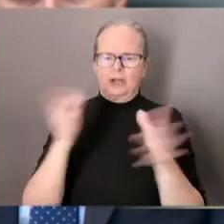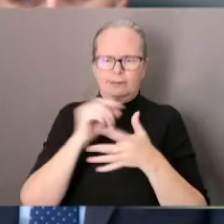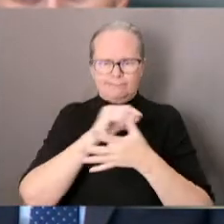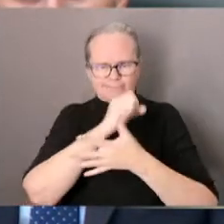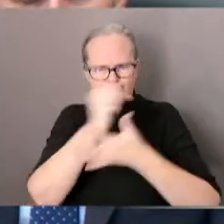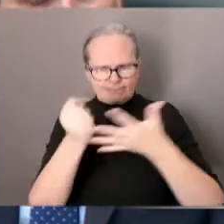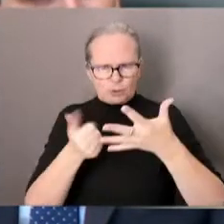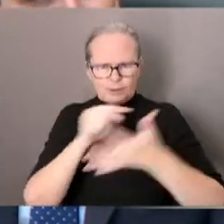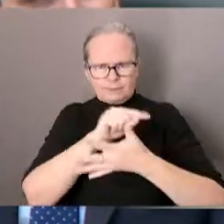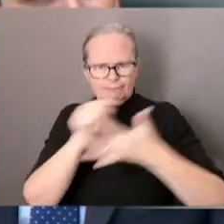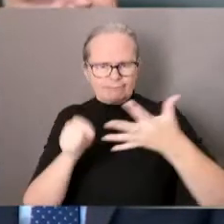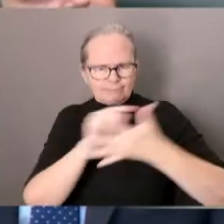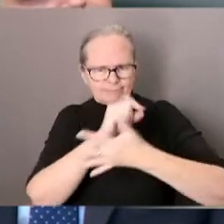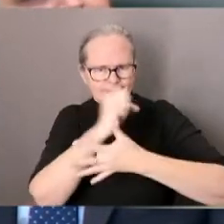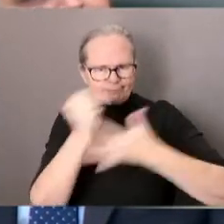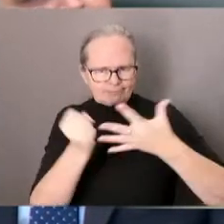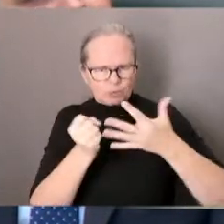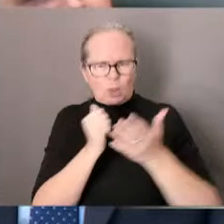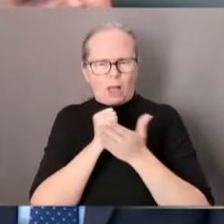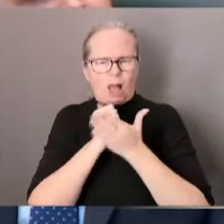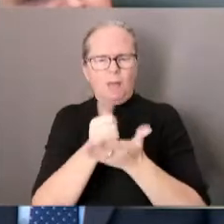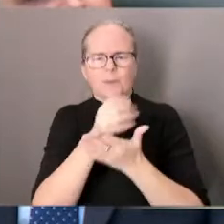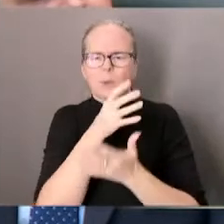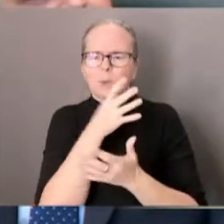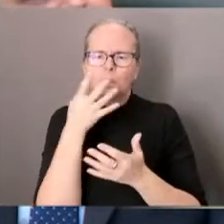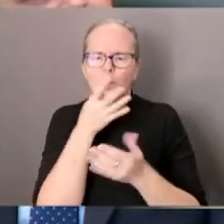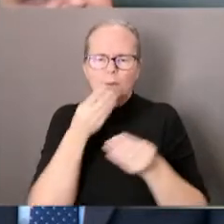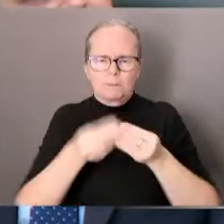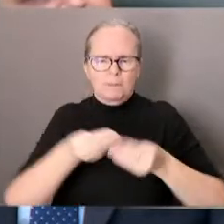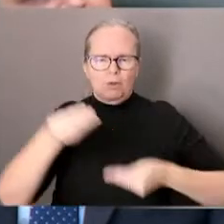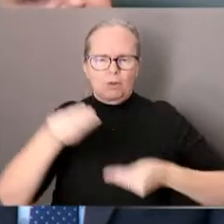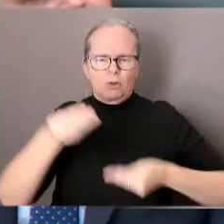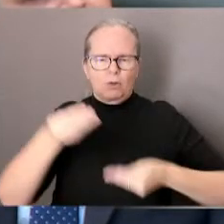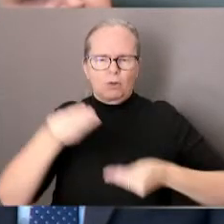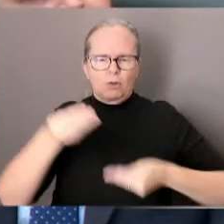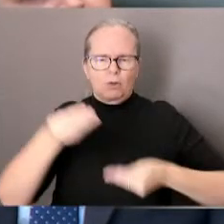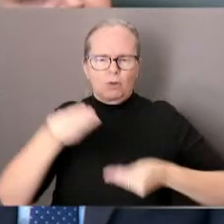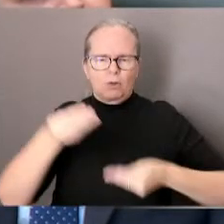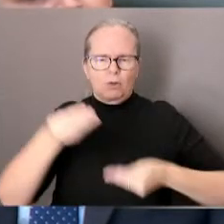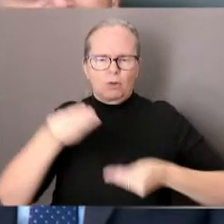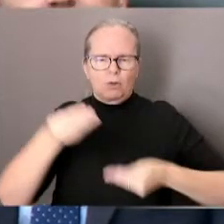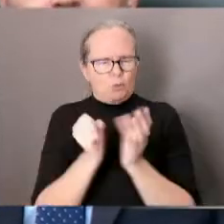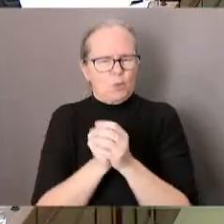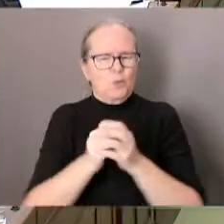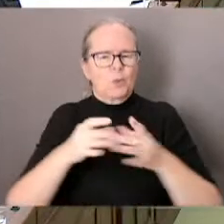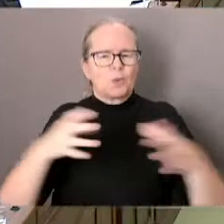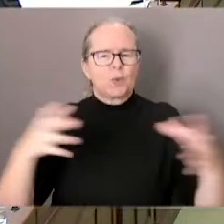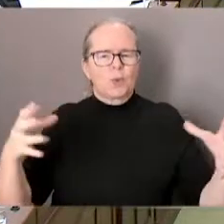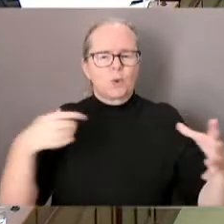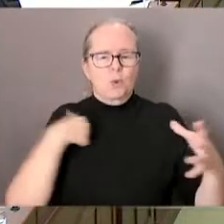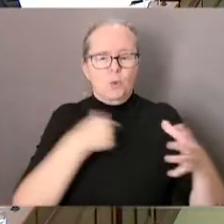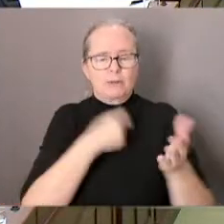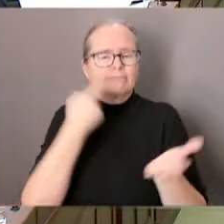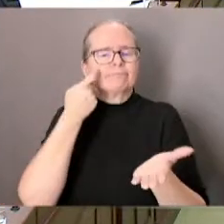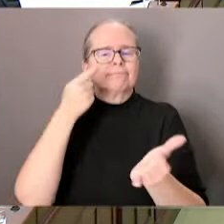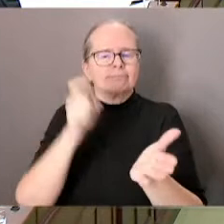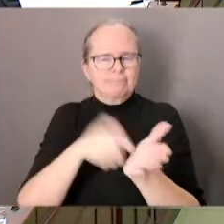I think this is important to everyone in this house because when Alberta rural Alberta thrives all of Alberta thrives